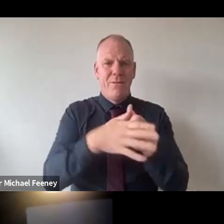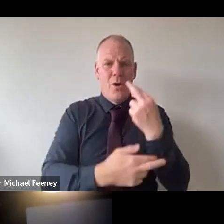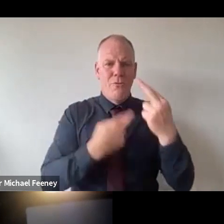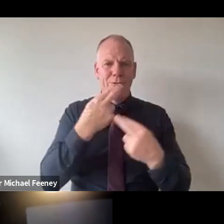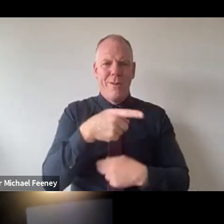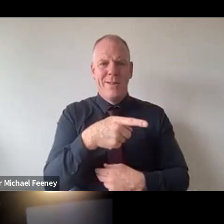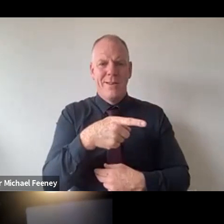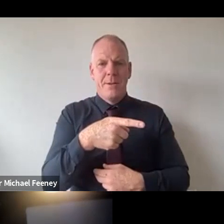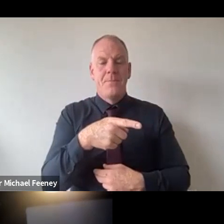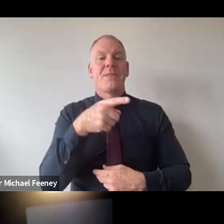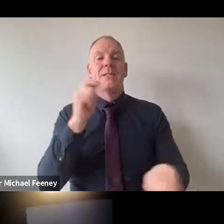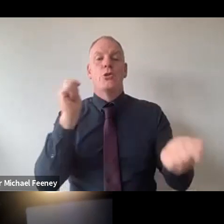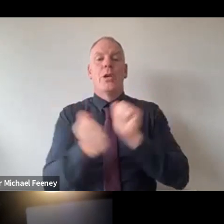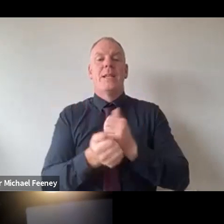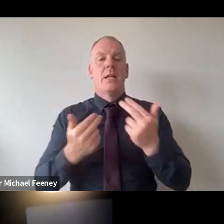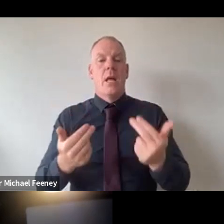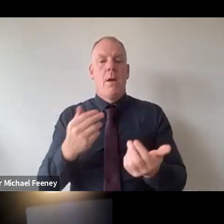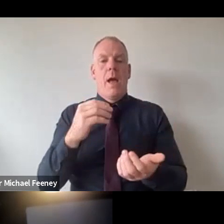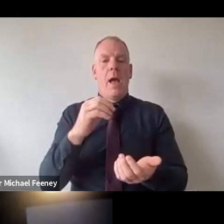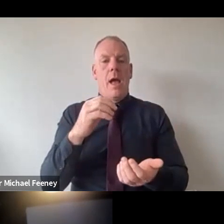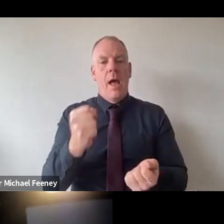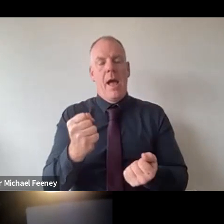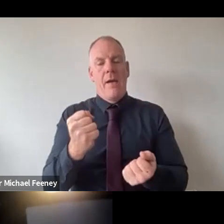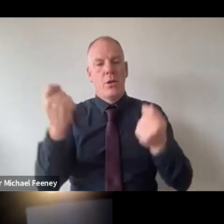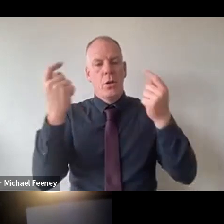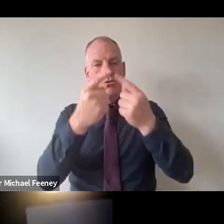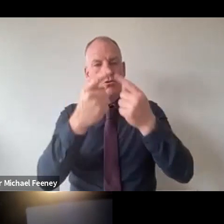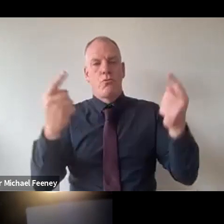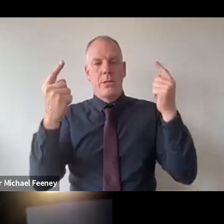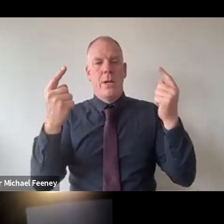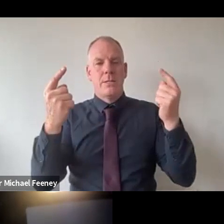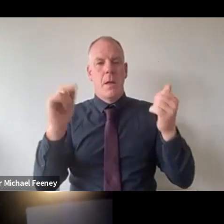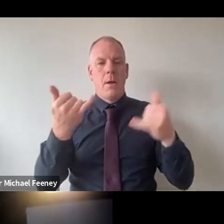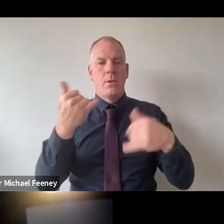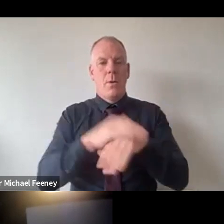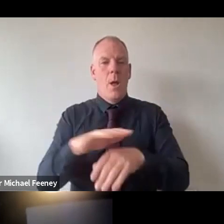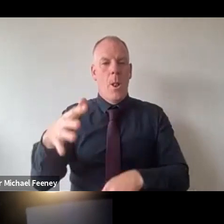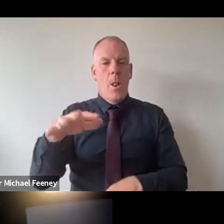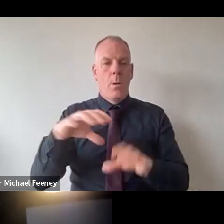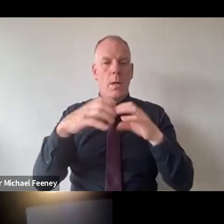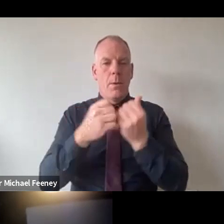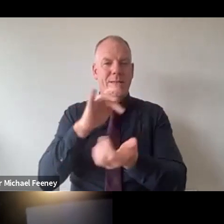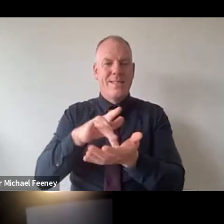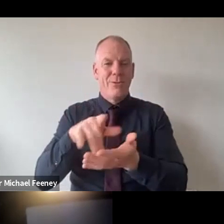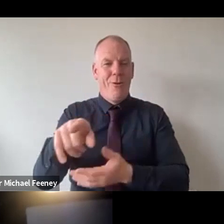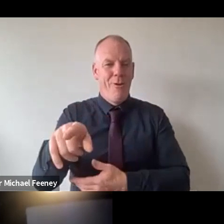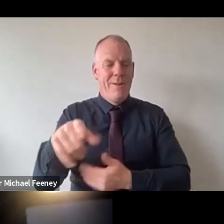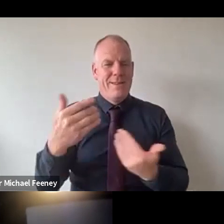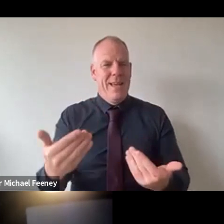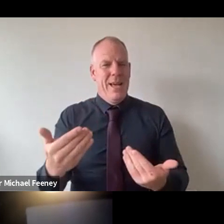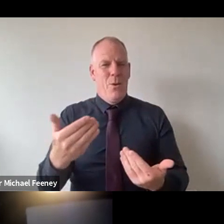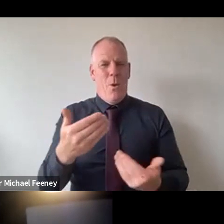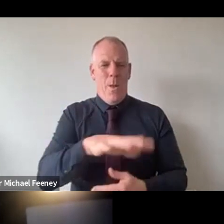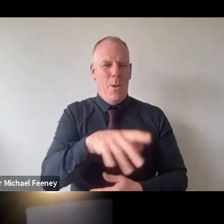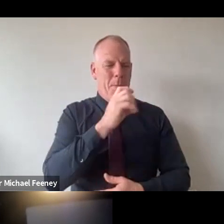that's moved to where you're just having the graduation party now in the local community centre or in the local pub.